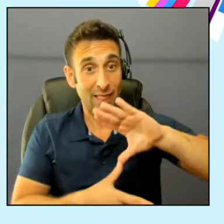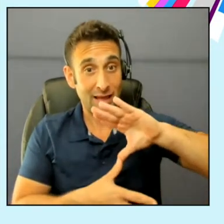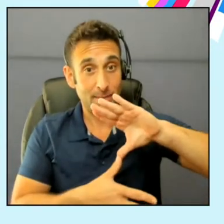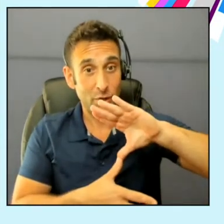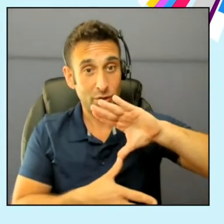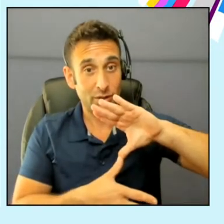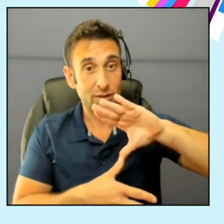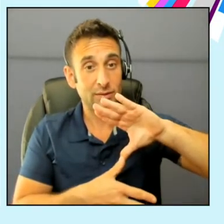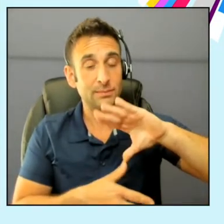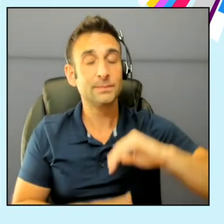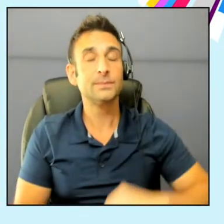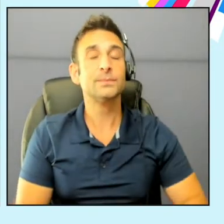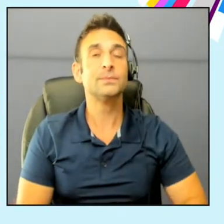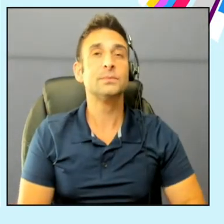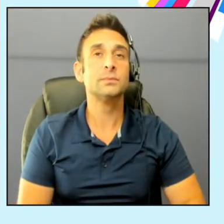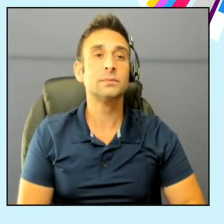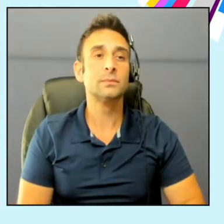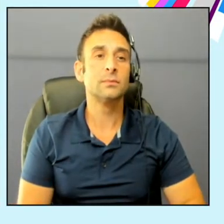it is very easy to see